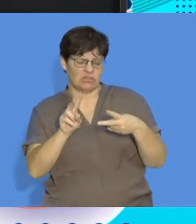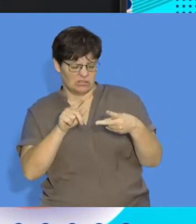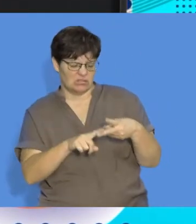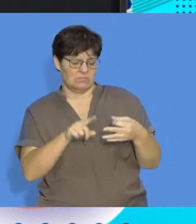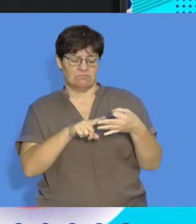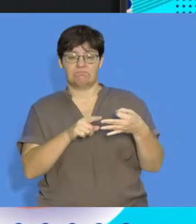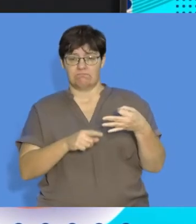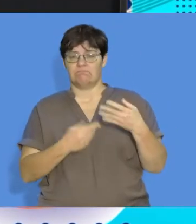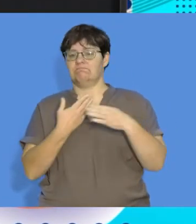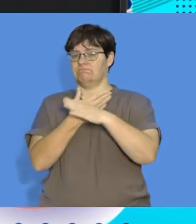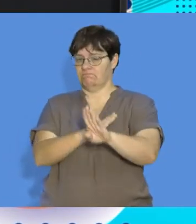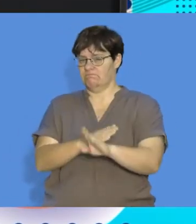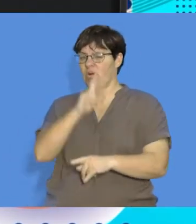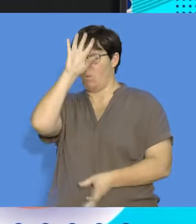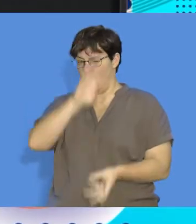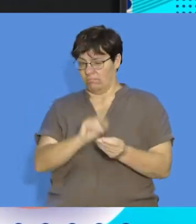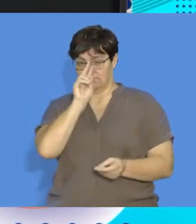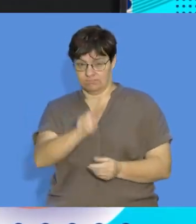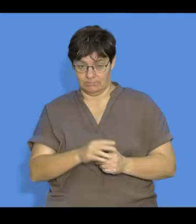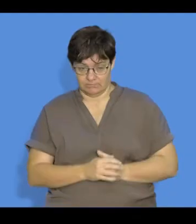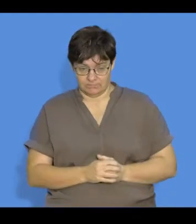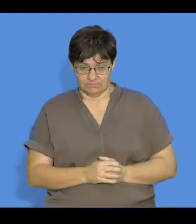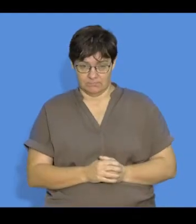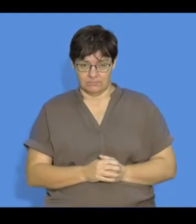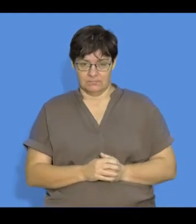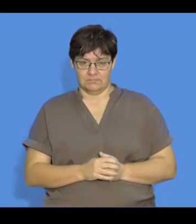as your resistance. Right.